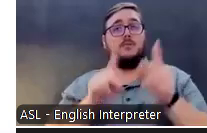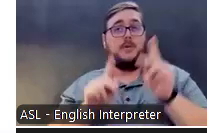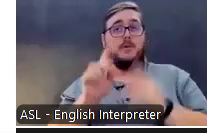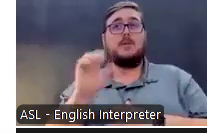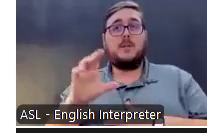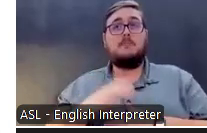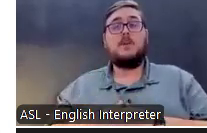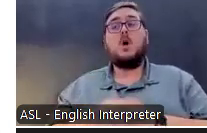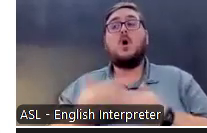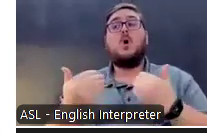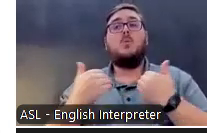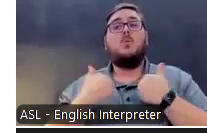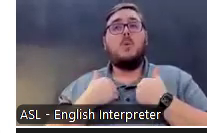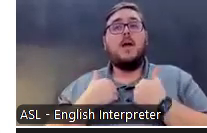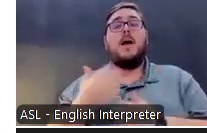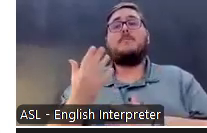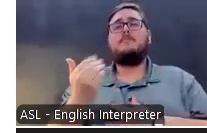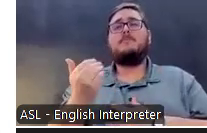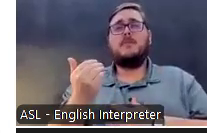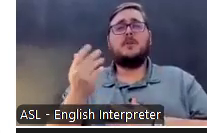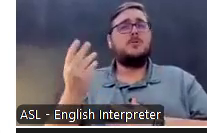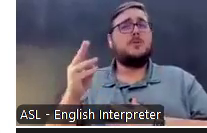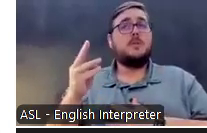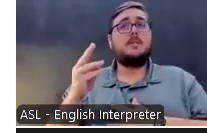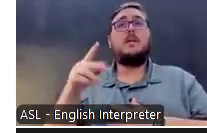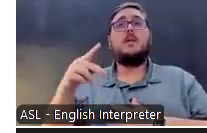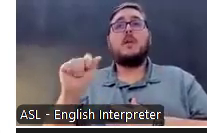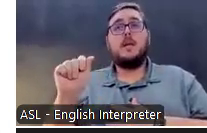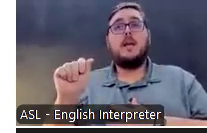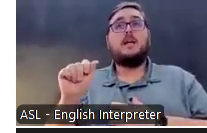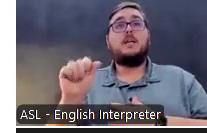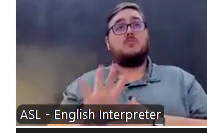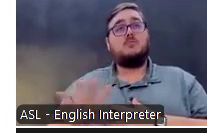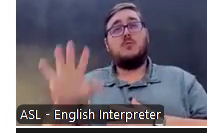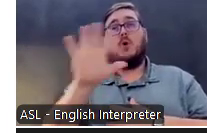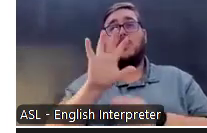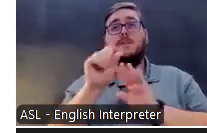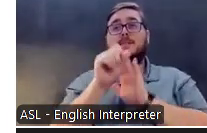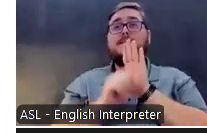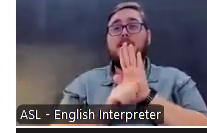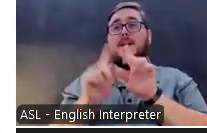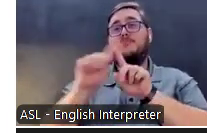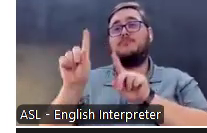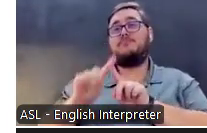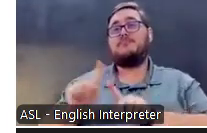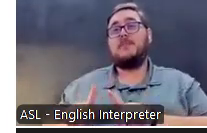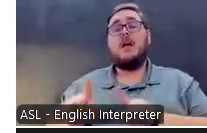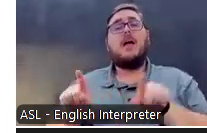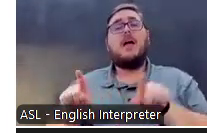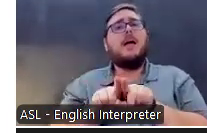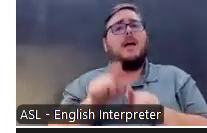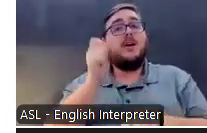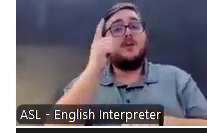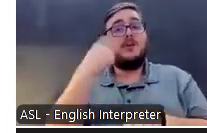in all states, districts, and territories. And please know that we work in a lot of other areas beyond